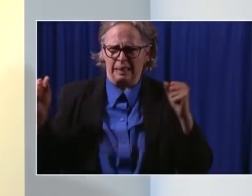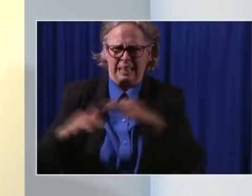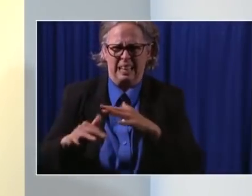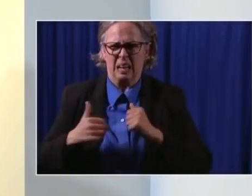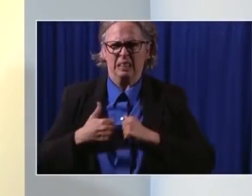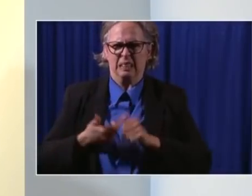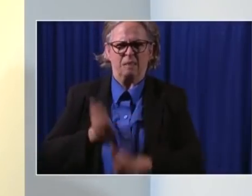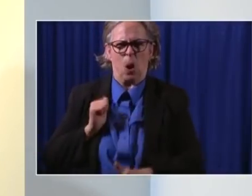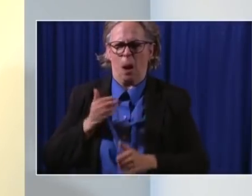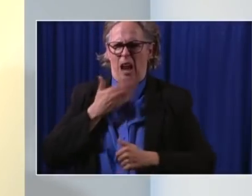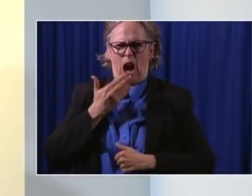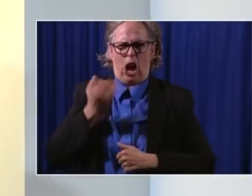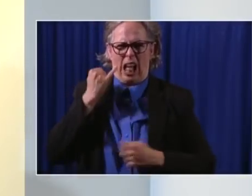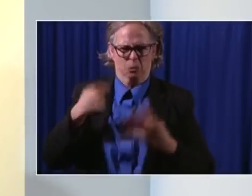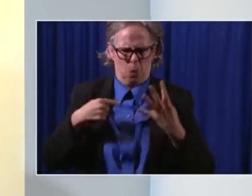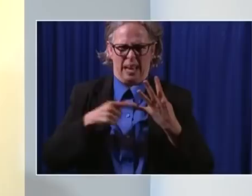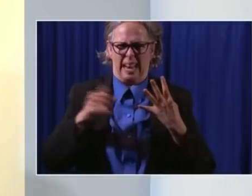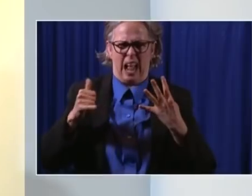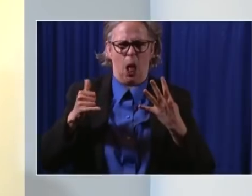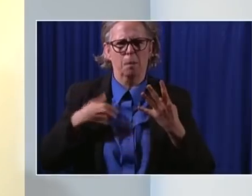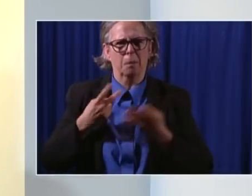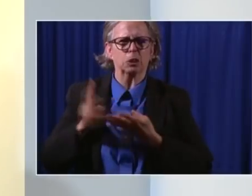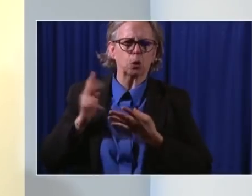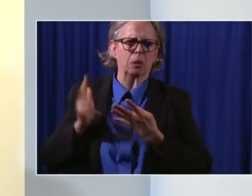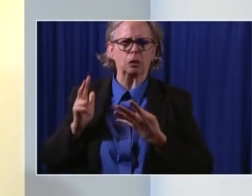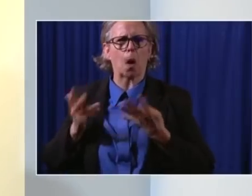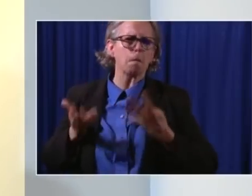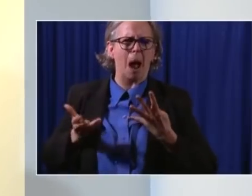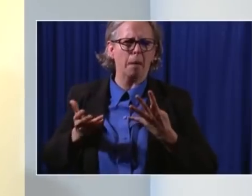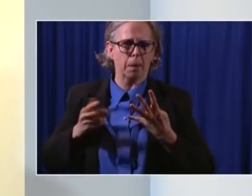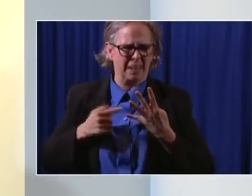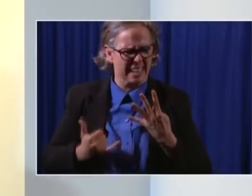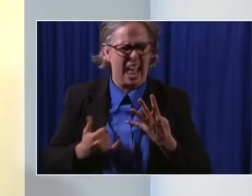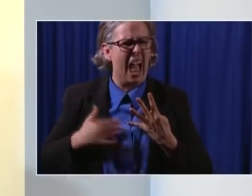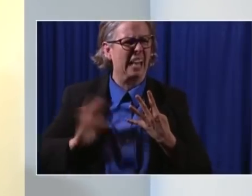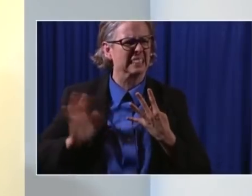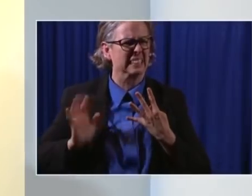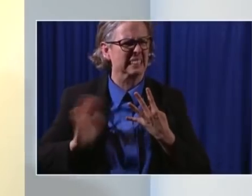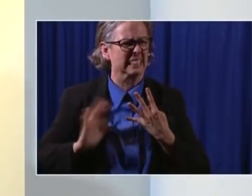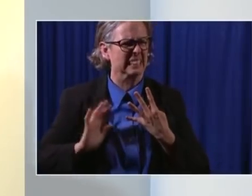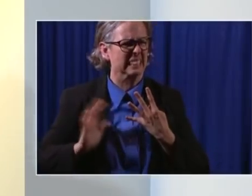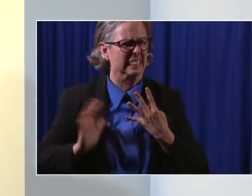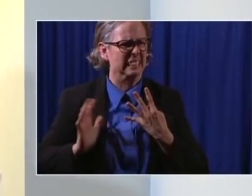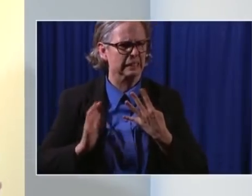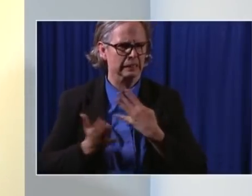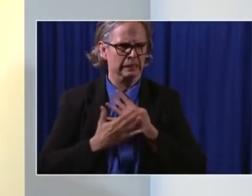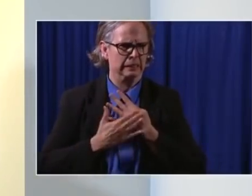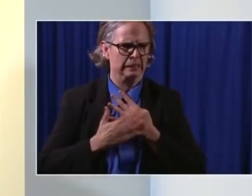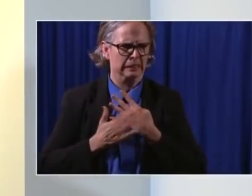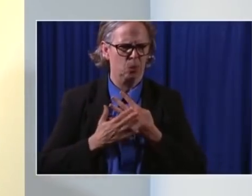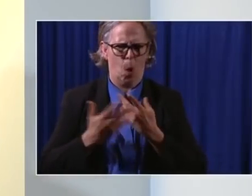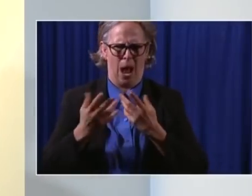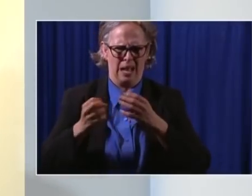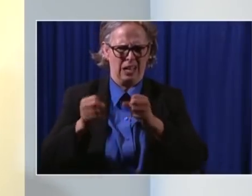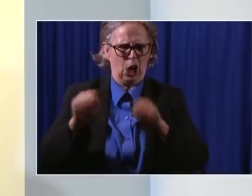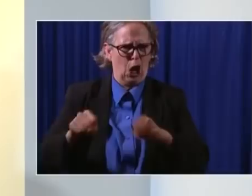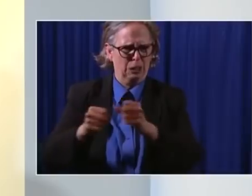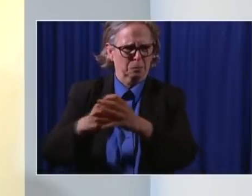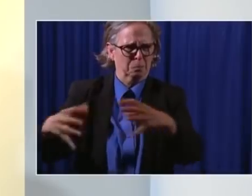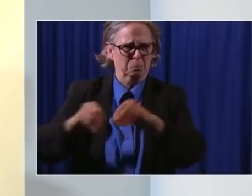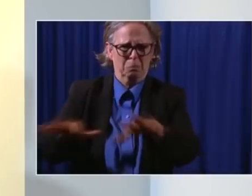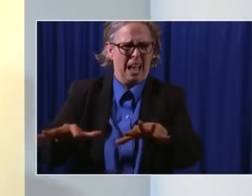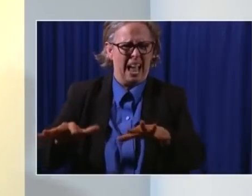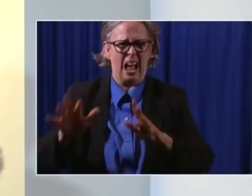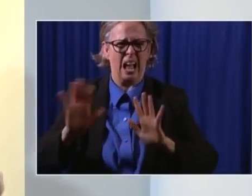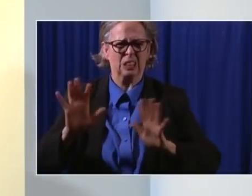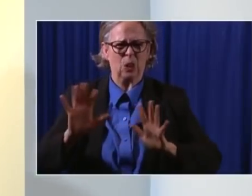good idea a few weeks ago, because we're seeing, you know, a spread. And hey, you know, there's a lot of 20 to 29-year-olds in this